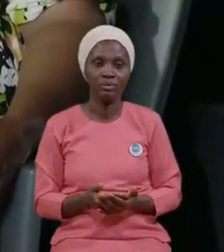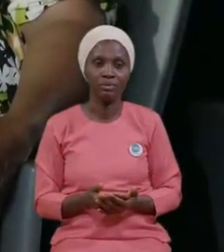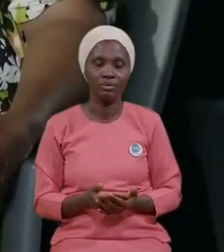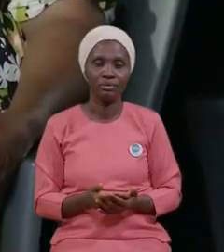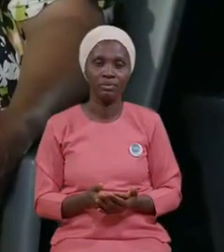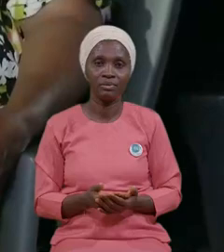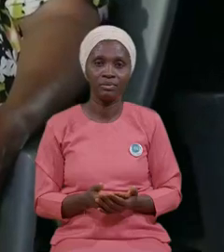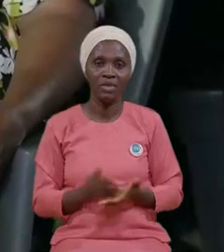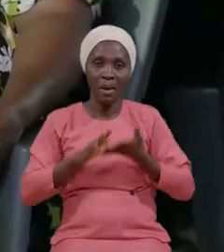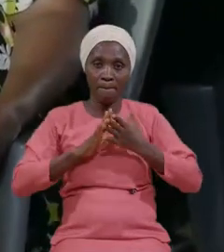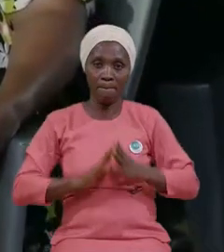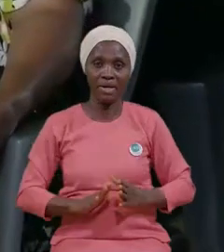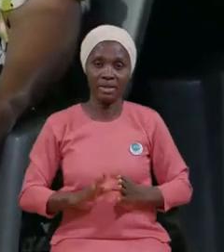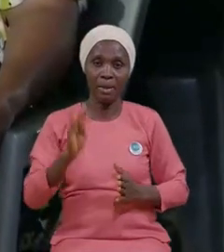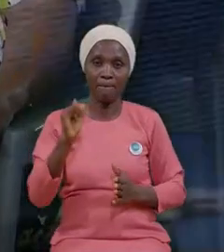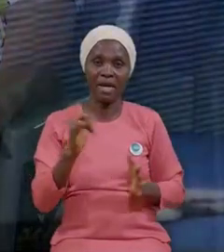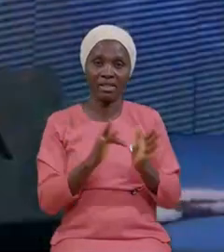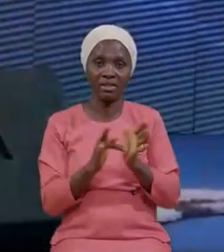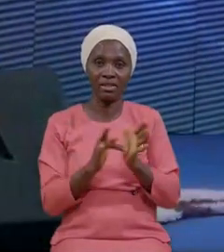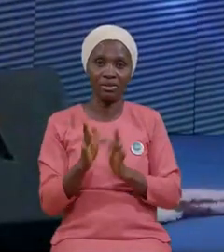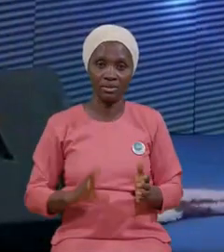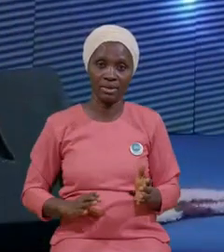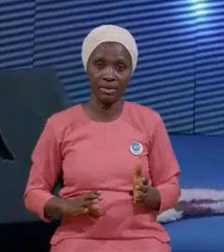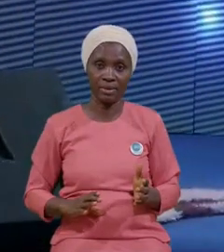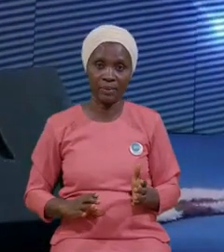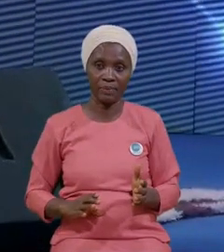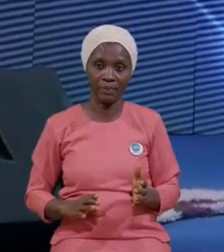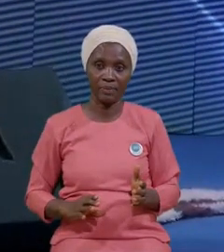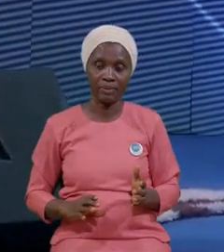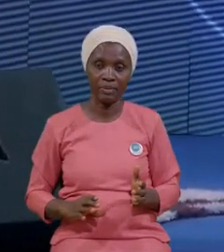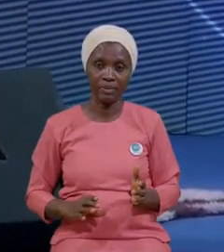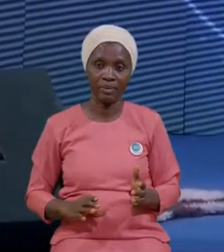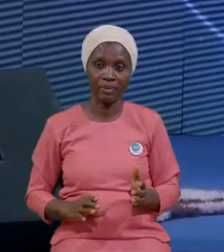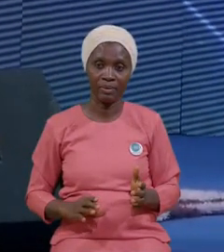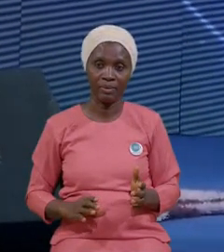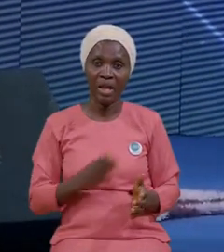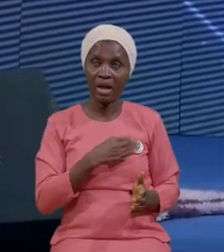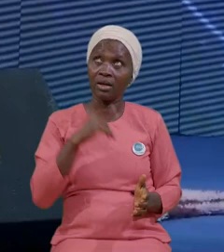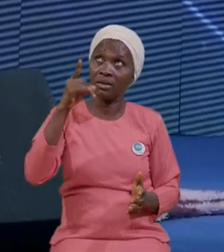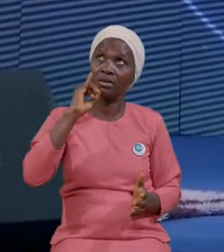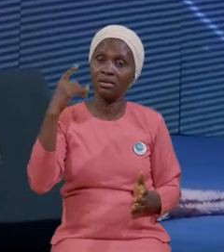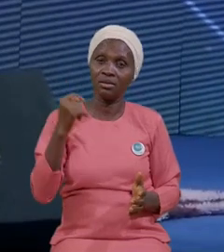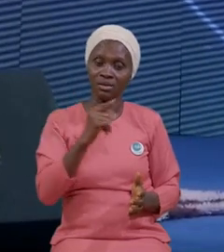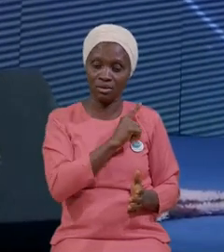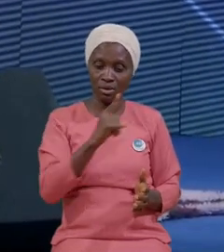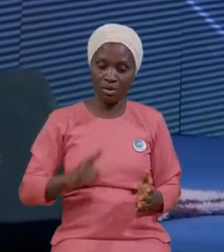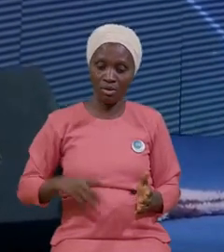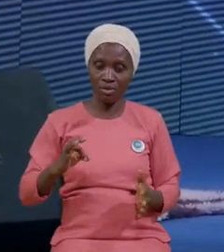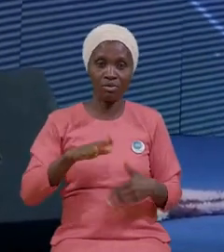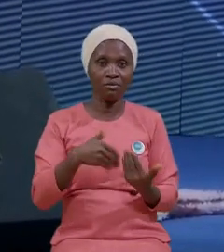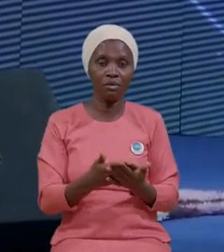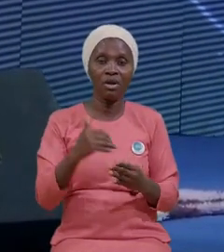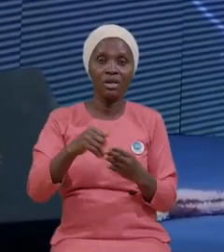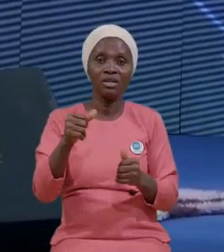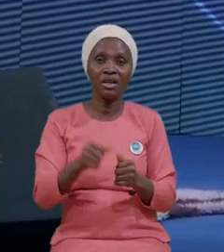Peace by Jesus Christ. And He is the Lord of all, in every nation, in